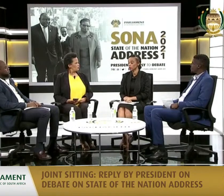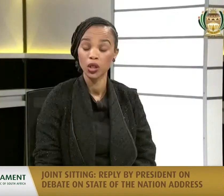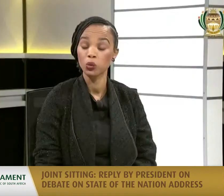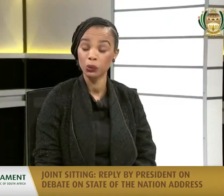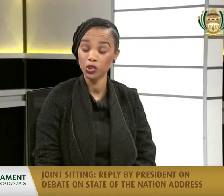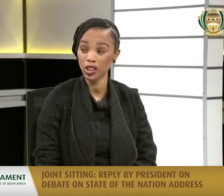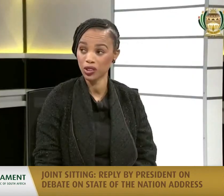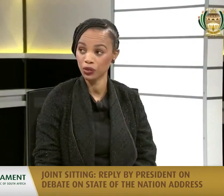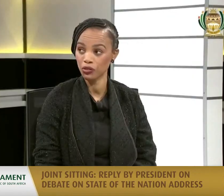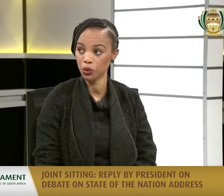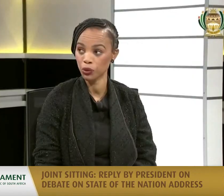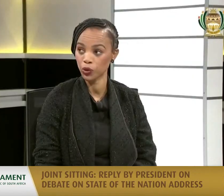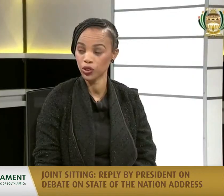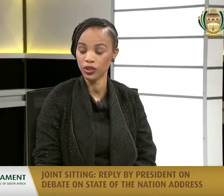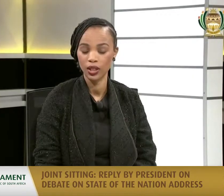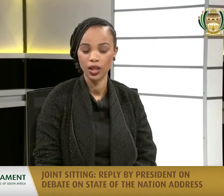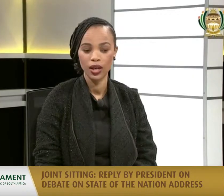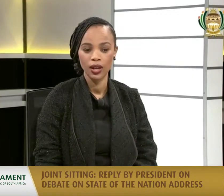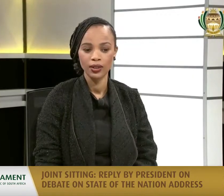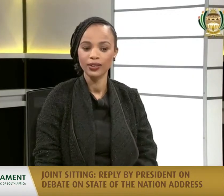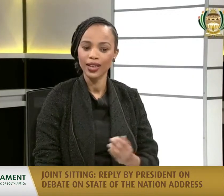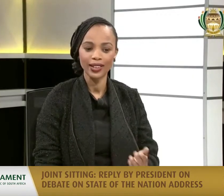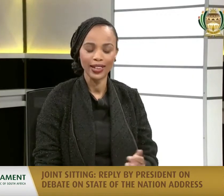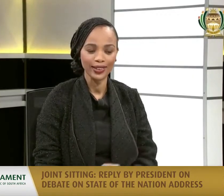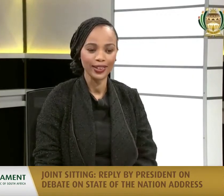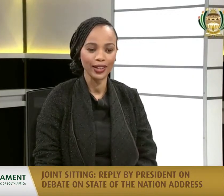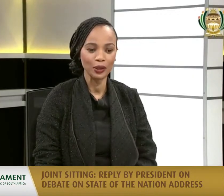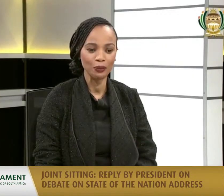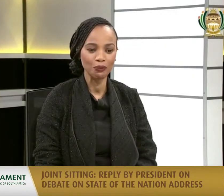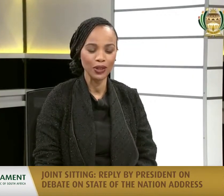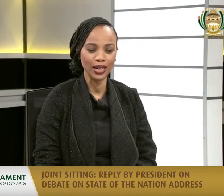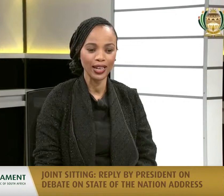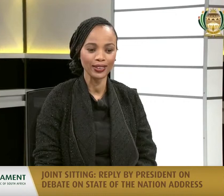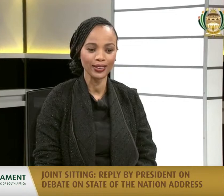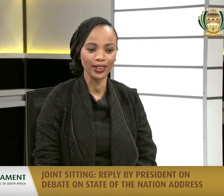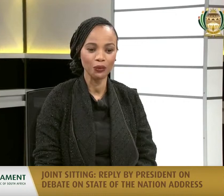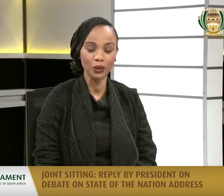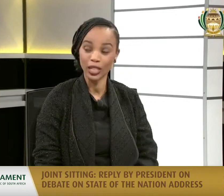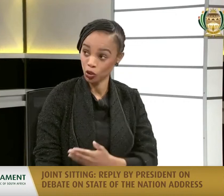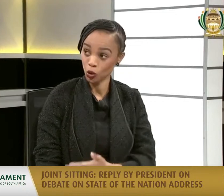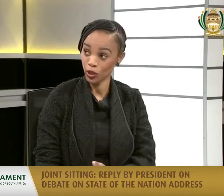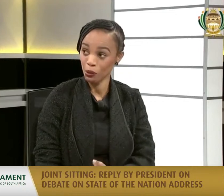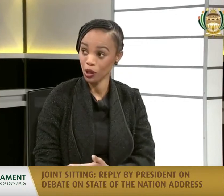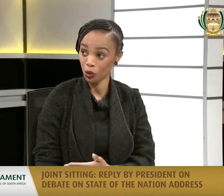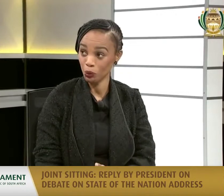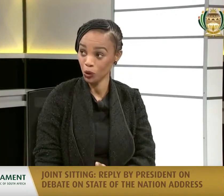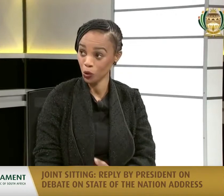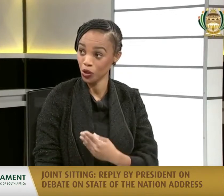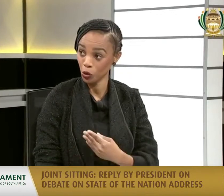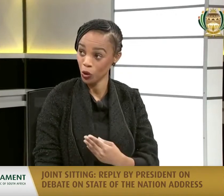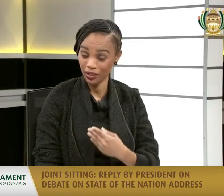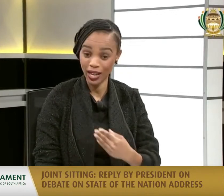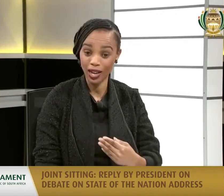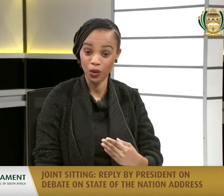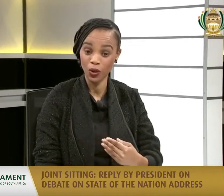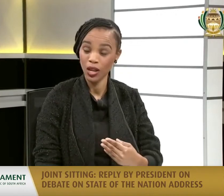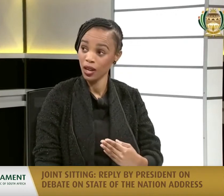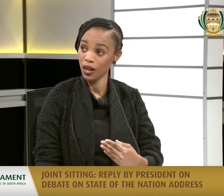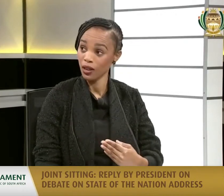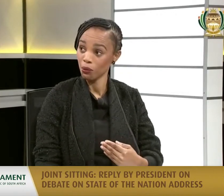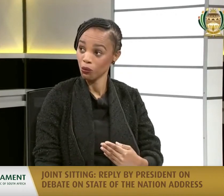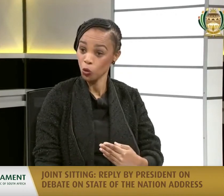the Women's Charter review process, this young lady has, and you're talking about women who have